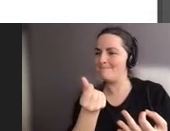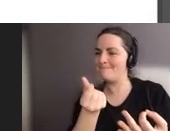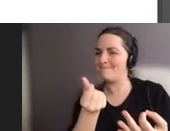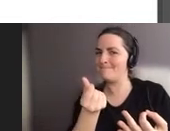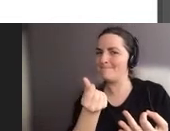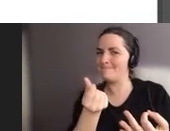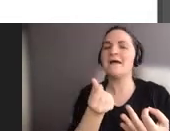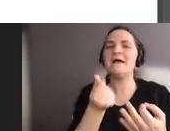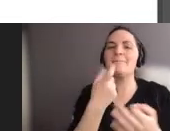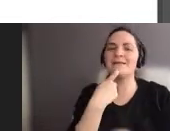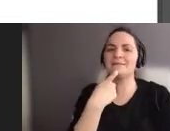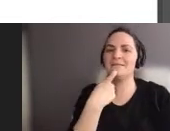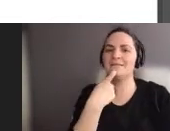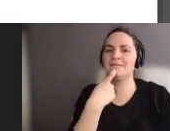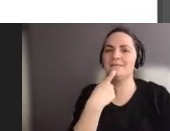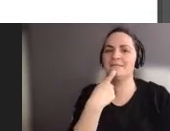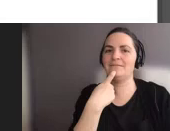metals,